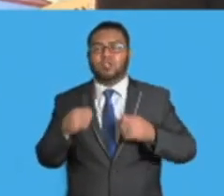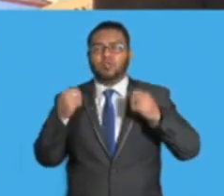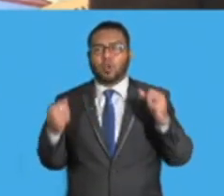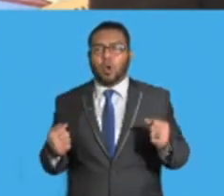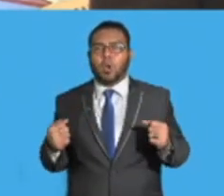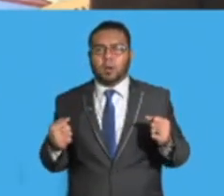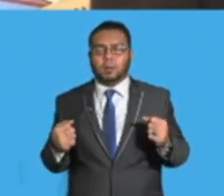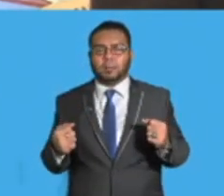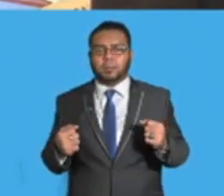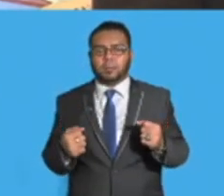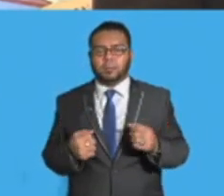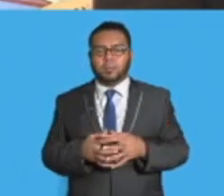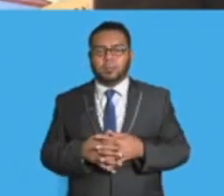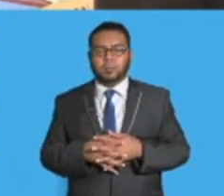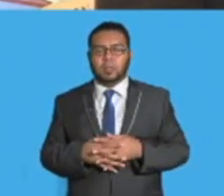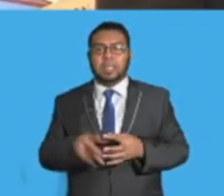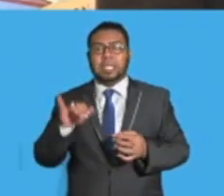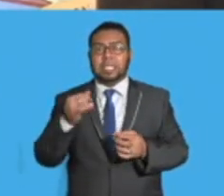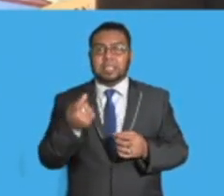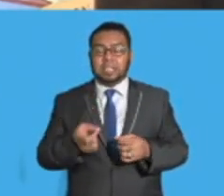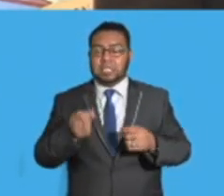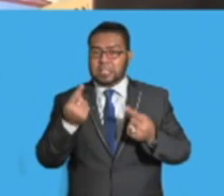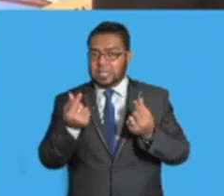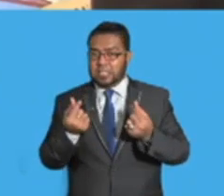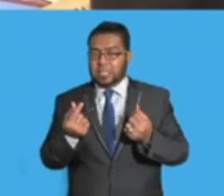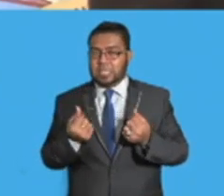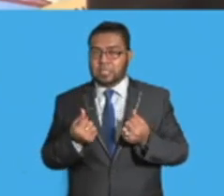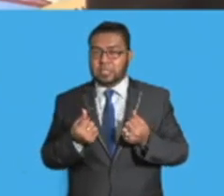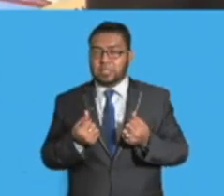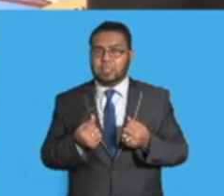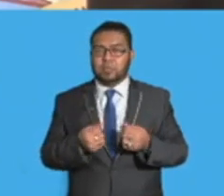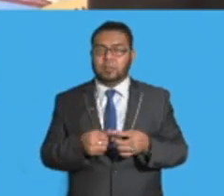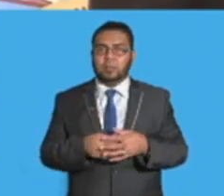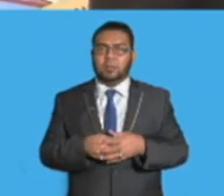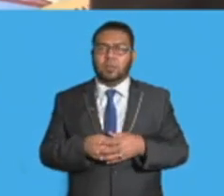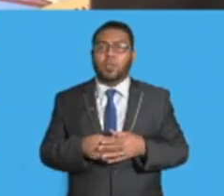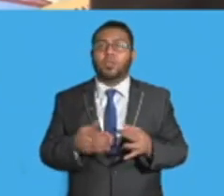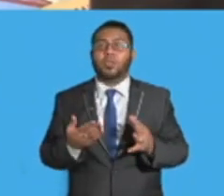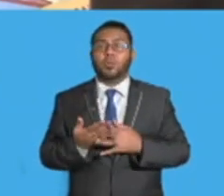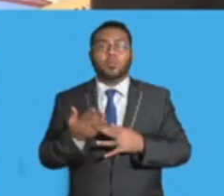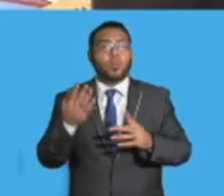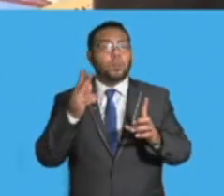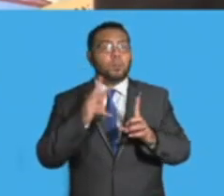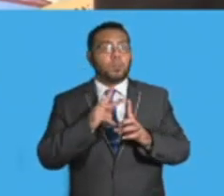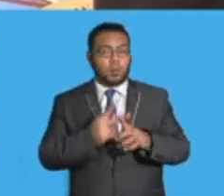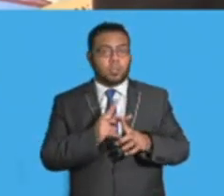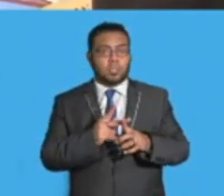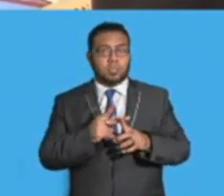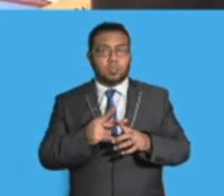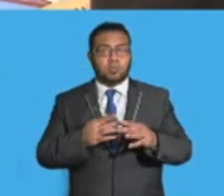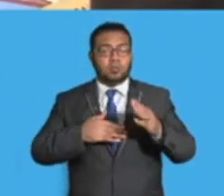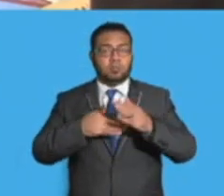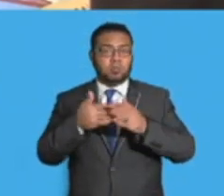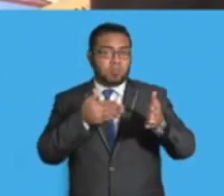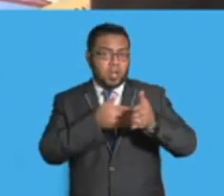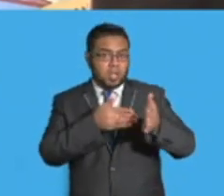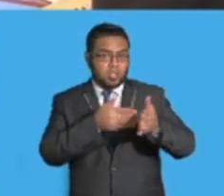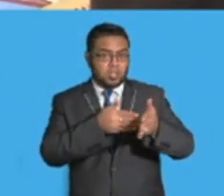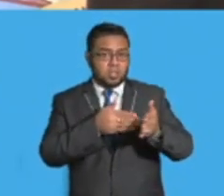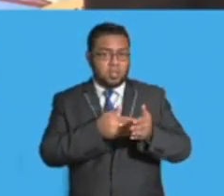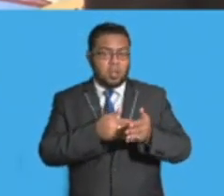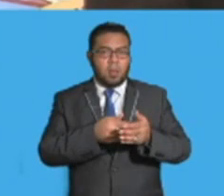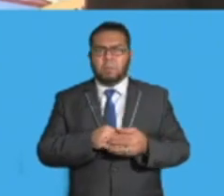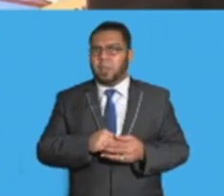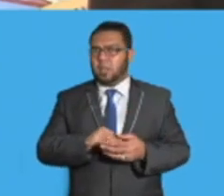and courage. It is easier to build barriers and split communities through politics rather than promote and support